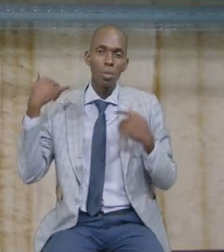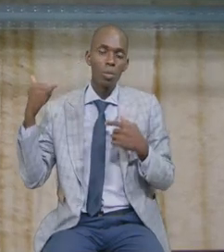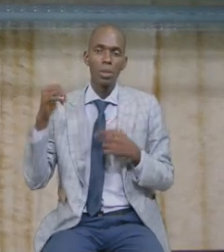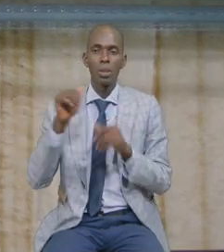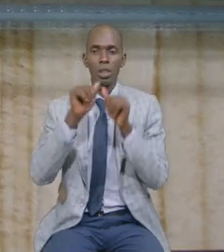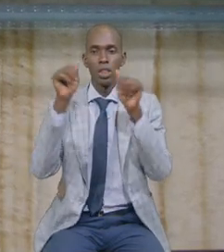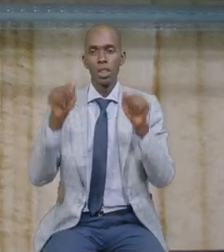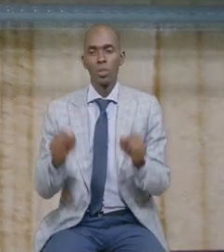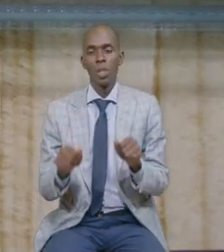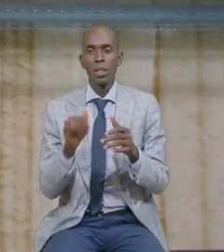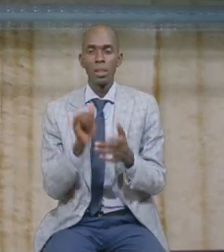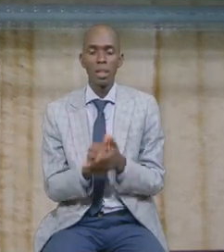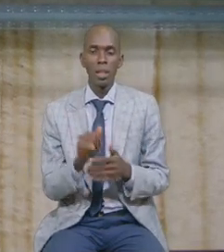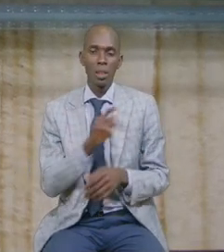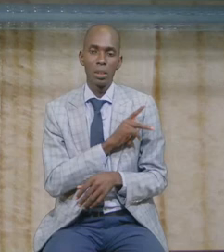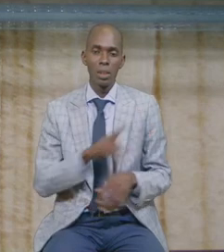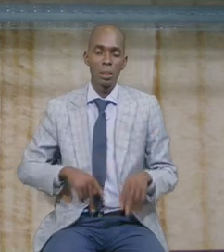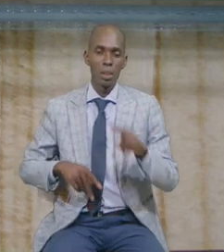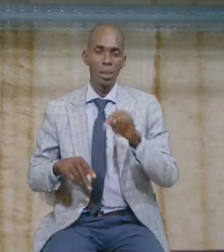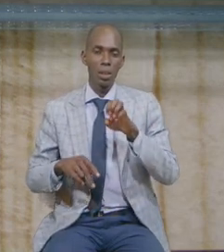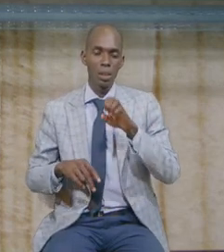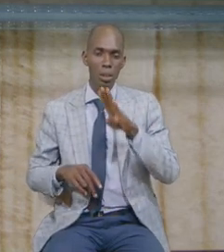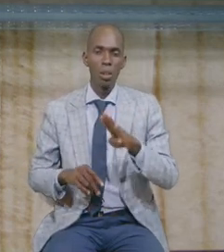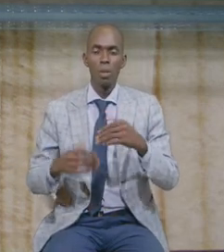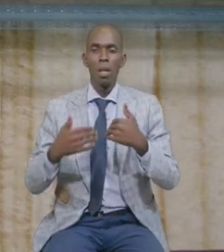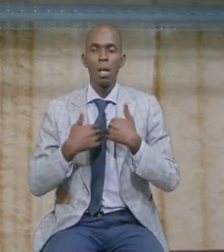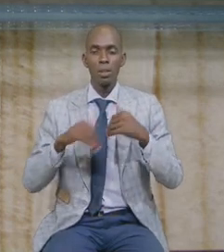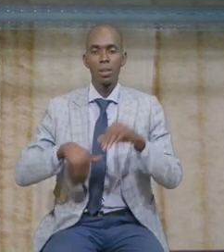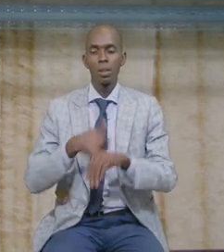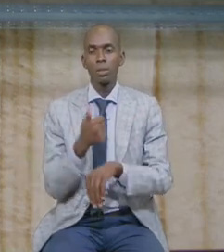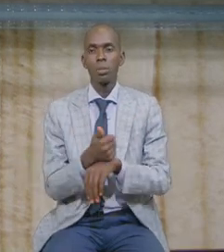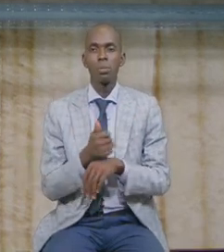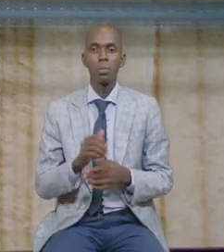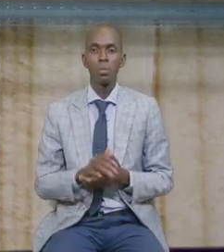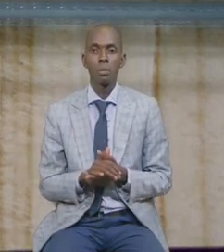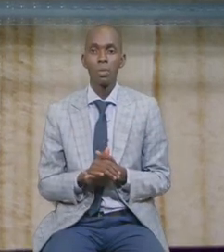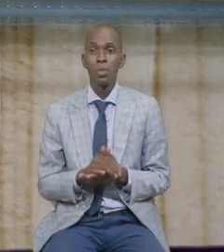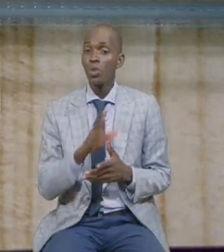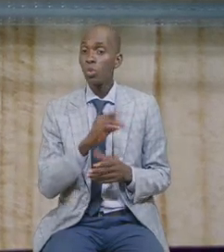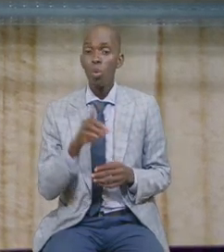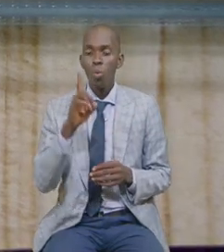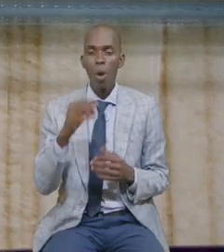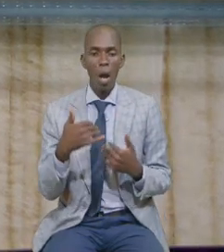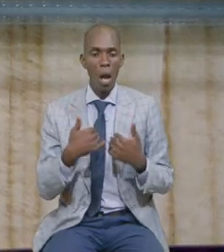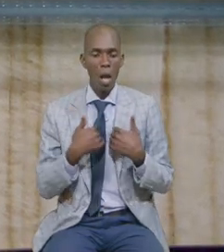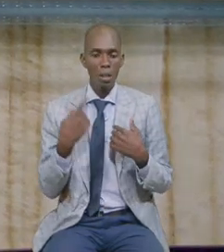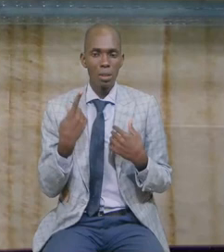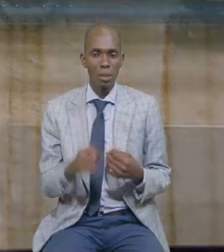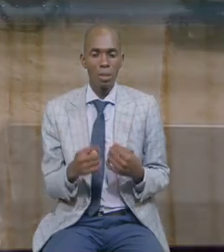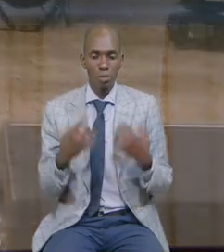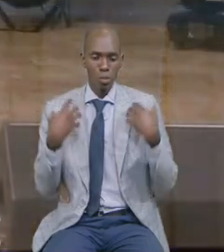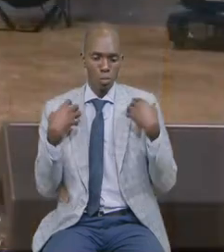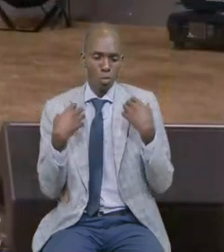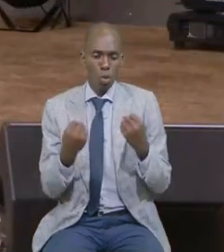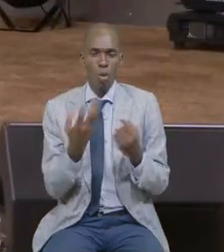that Nebuchadnezzar, the king, had set up. Nobody had a mind of his own. Nobody had